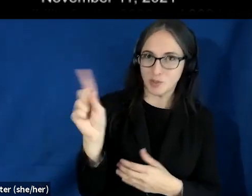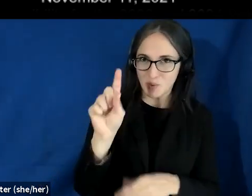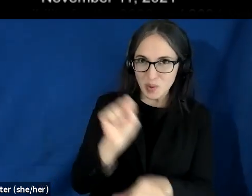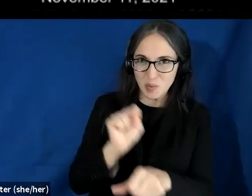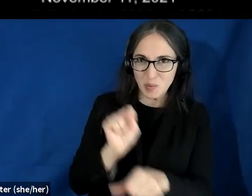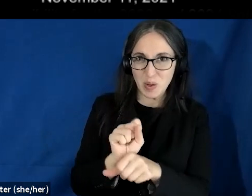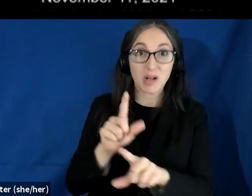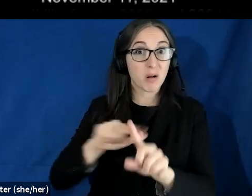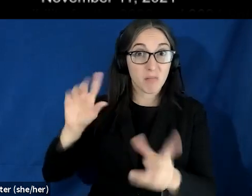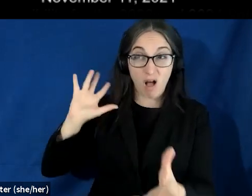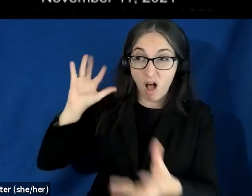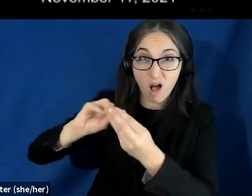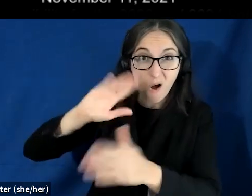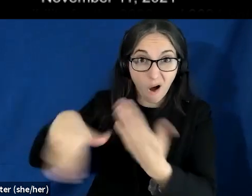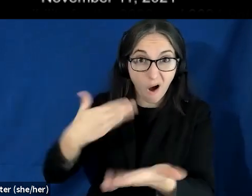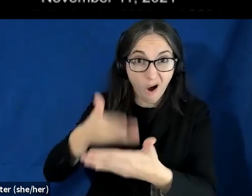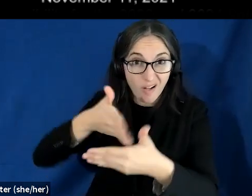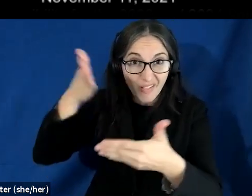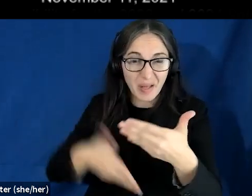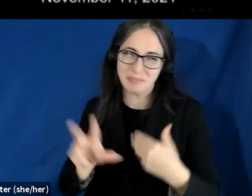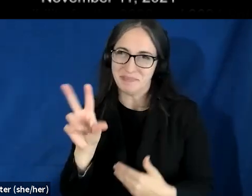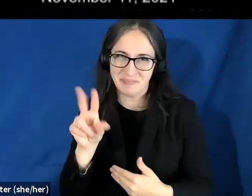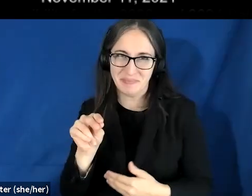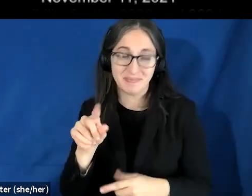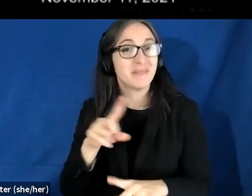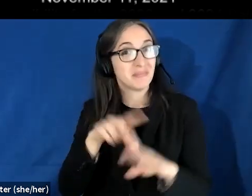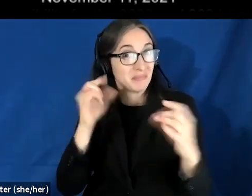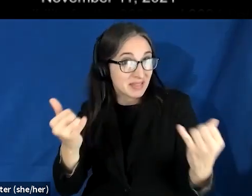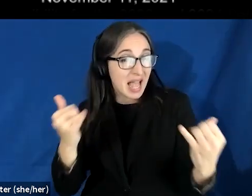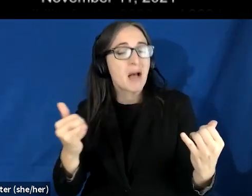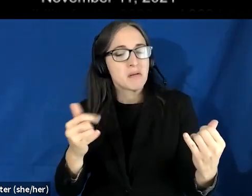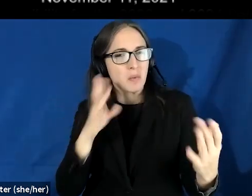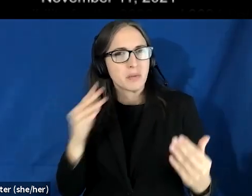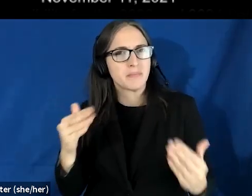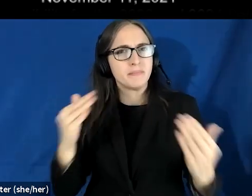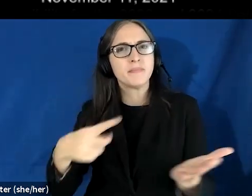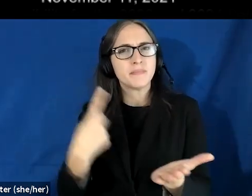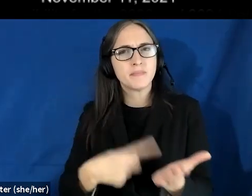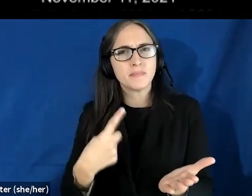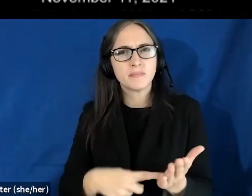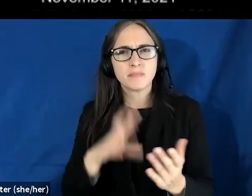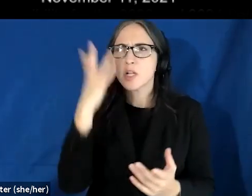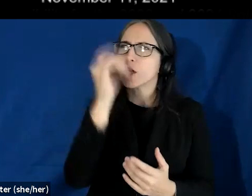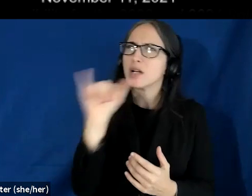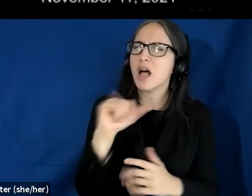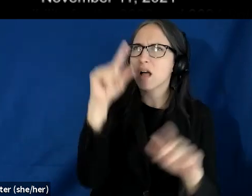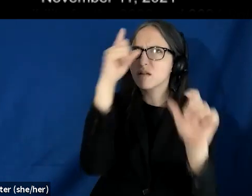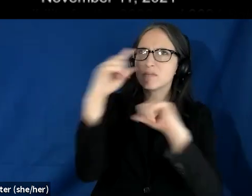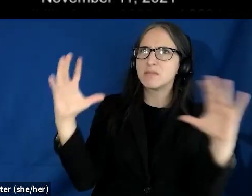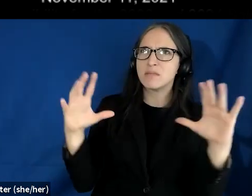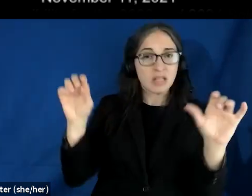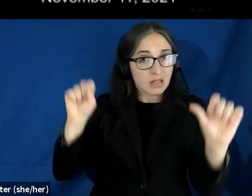it. Anyway, so bear with me now and we kind of talk about what would that look like? Could we be the